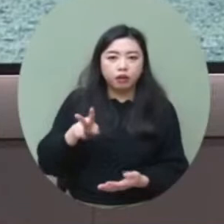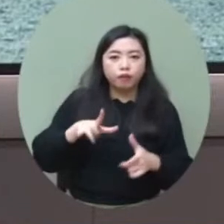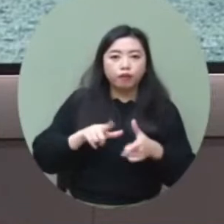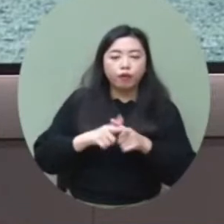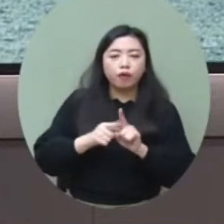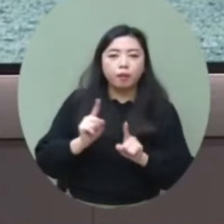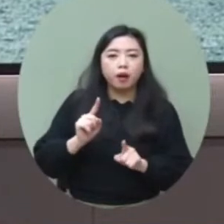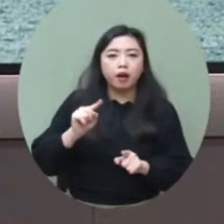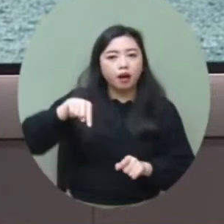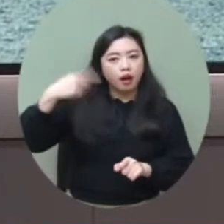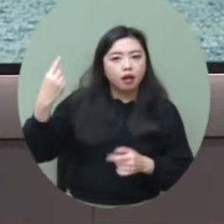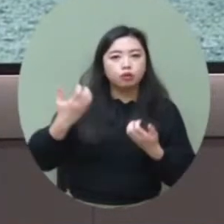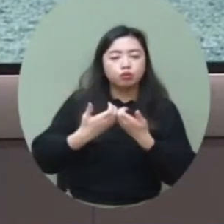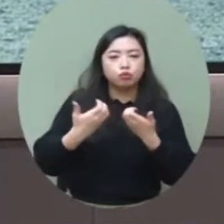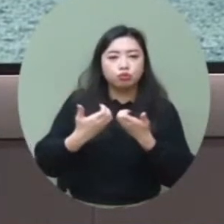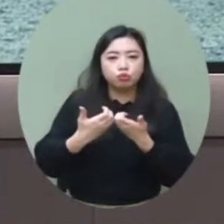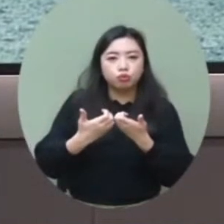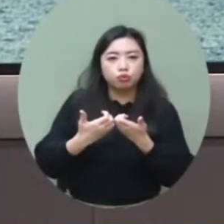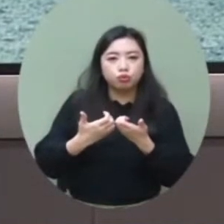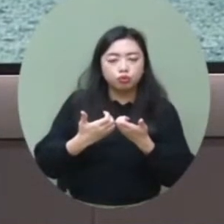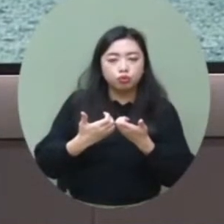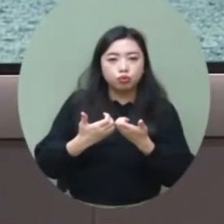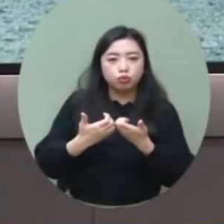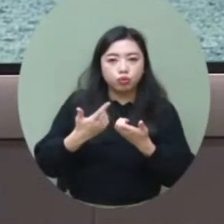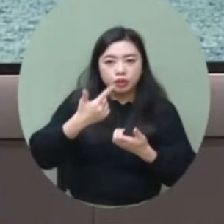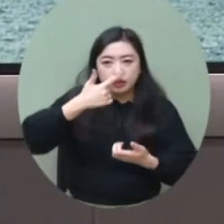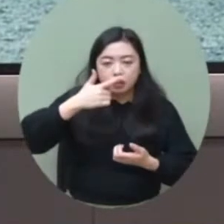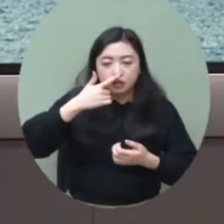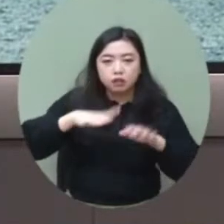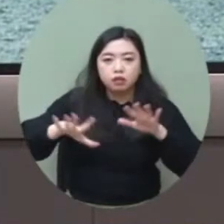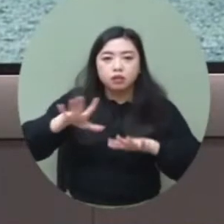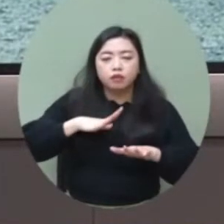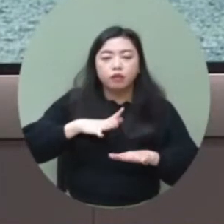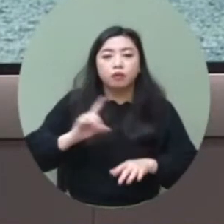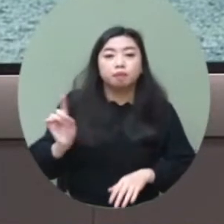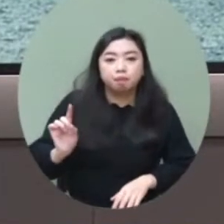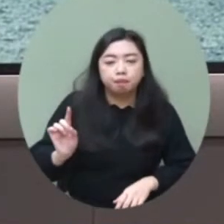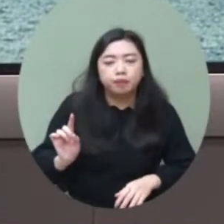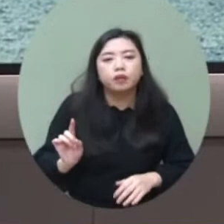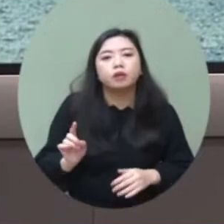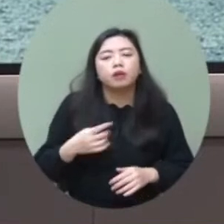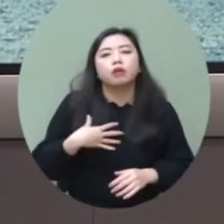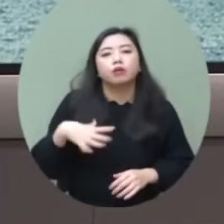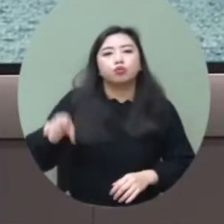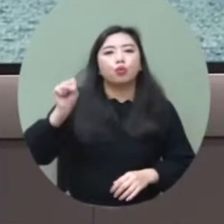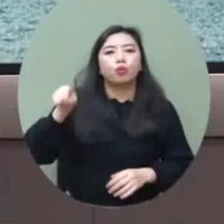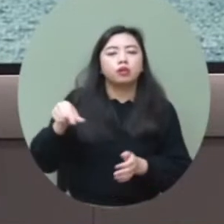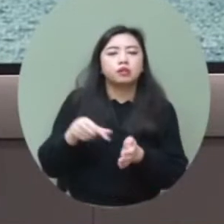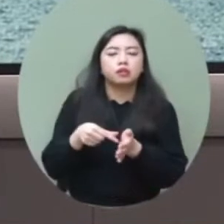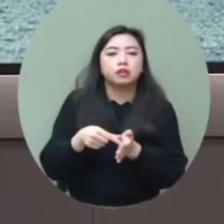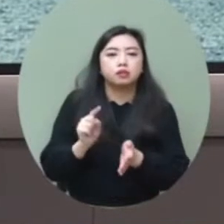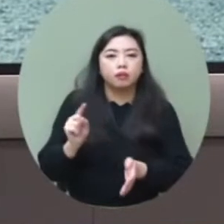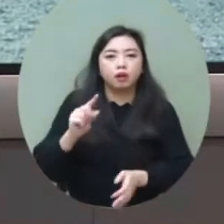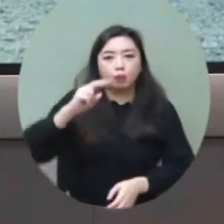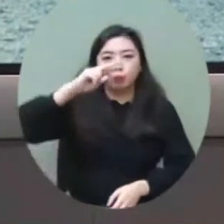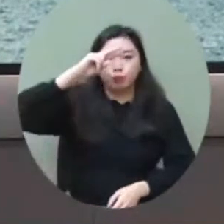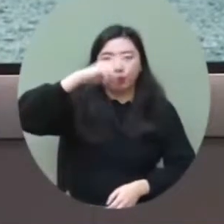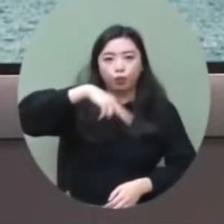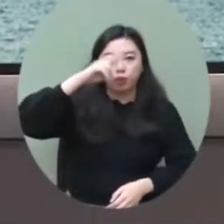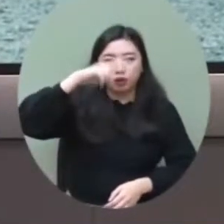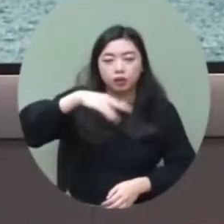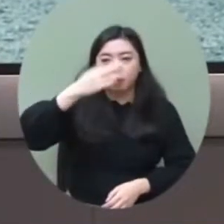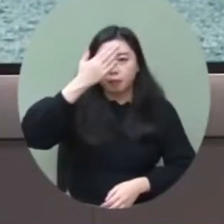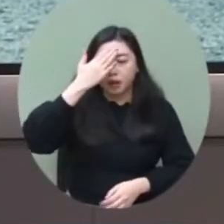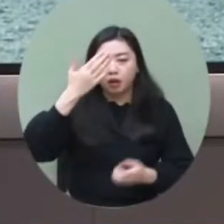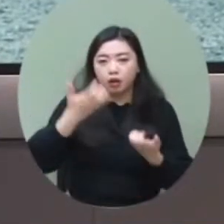situation. So we use a daily number of notification to us. So all those cases who have been